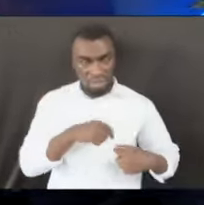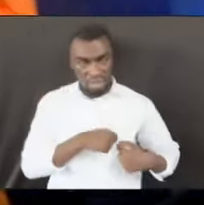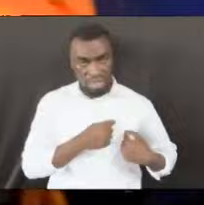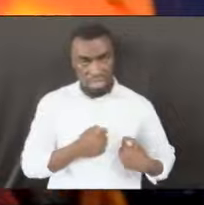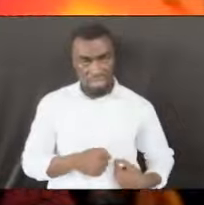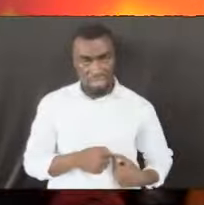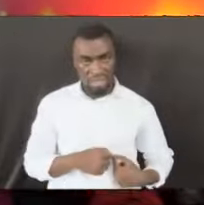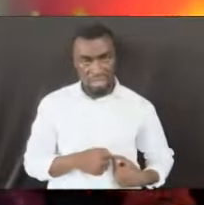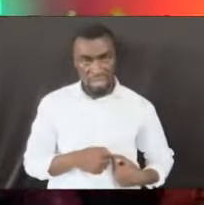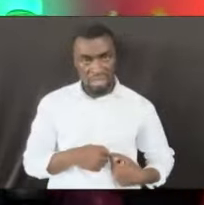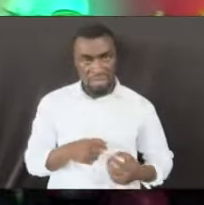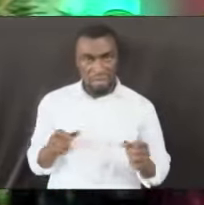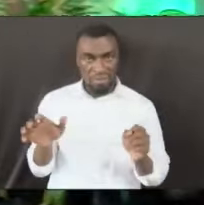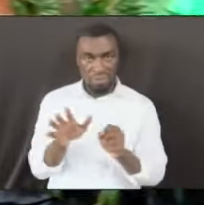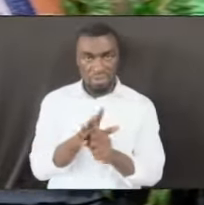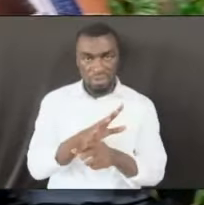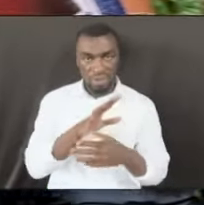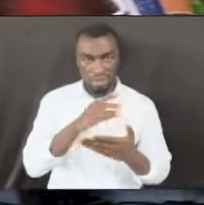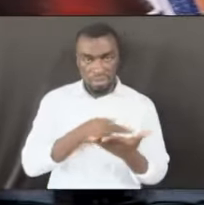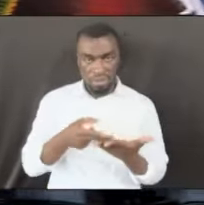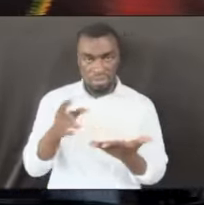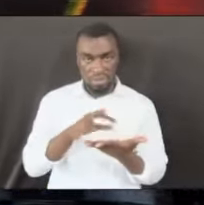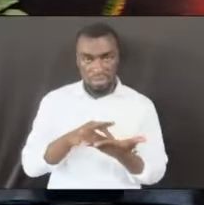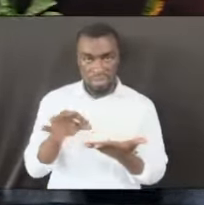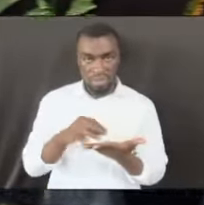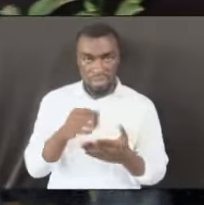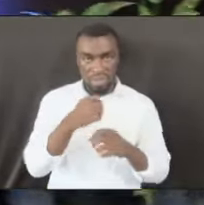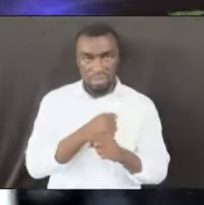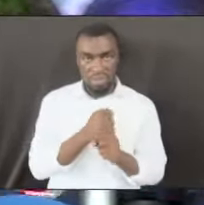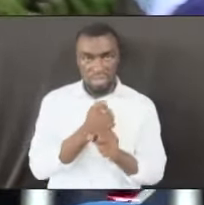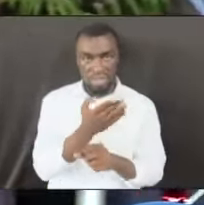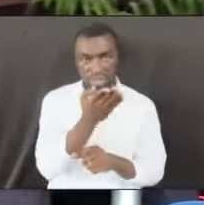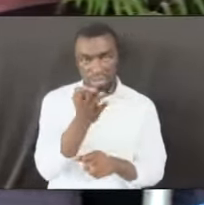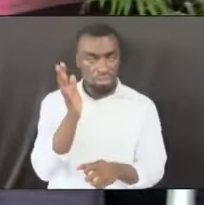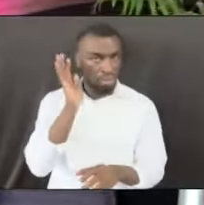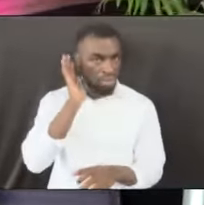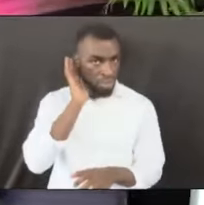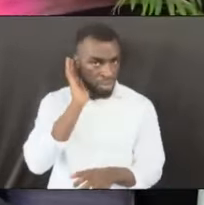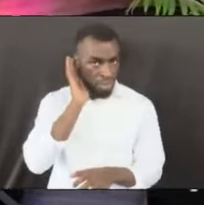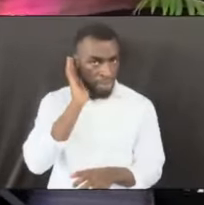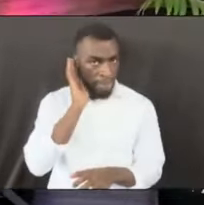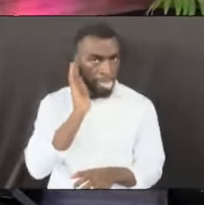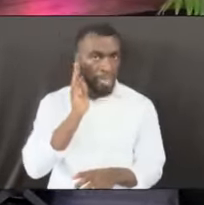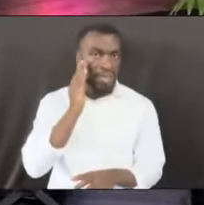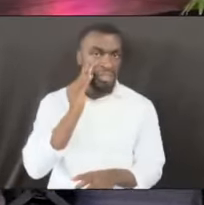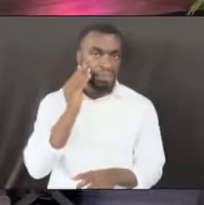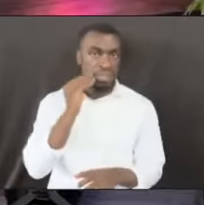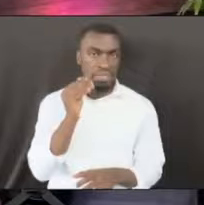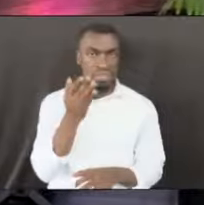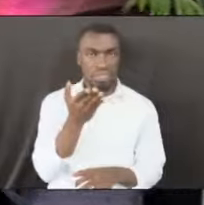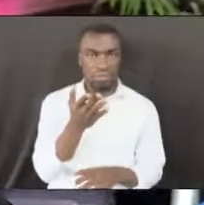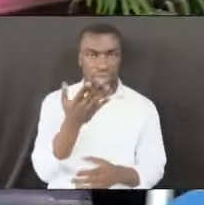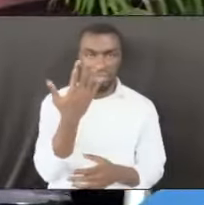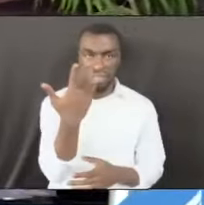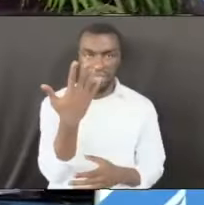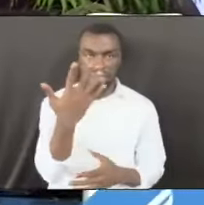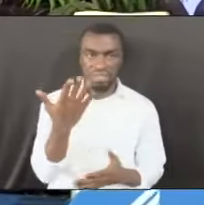cause you to obey my statutes. If you are telling God that is your experience, you raise up your hand. I want to pray with